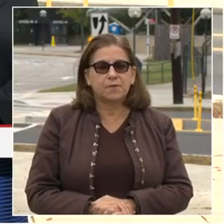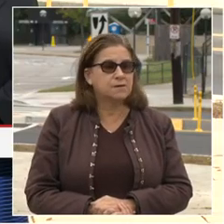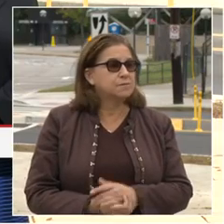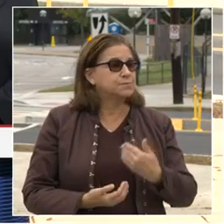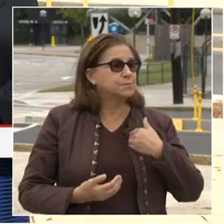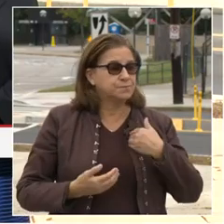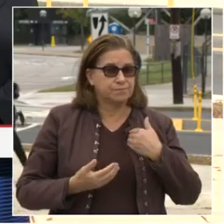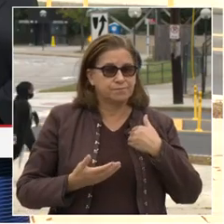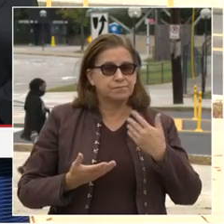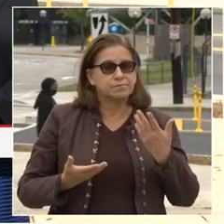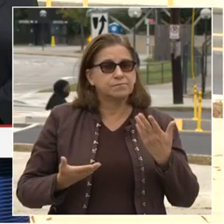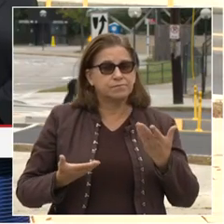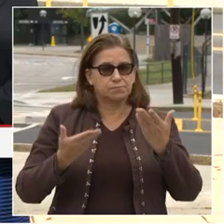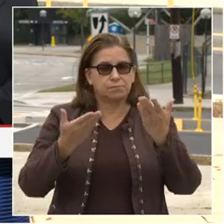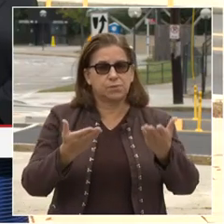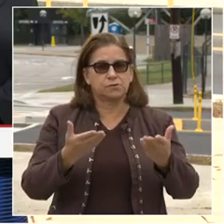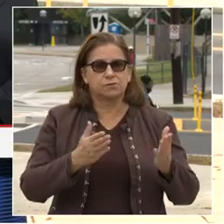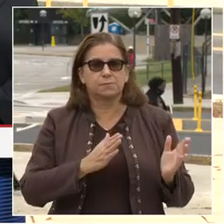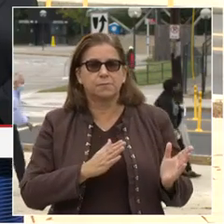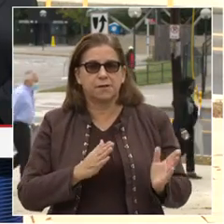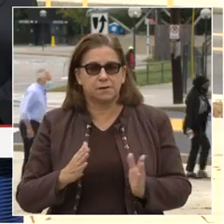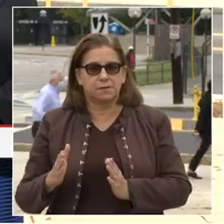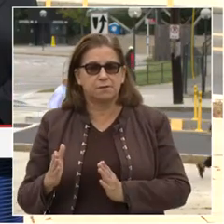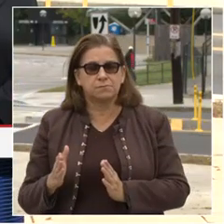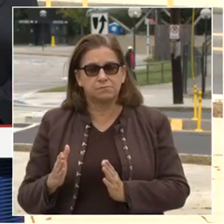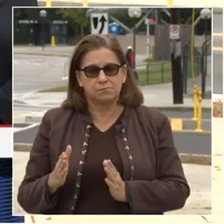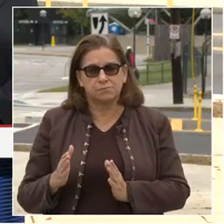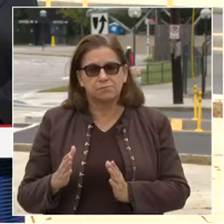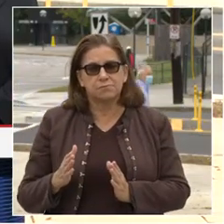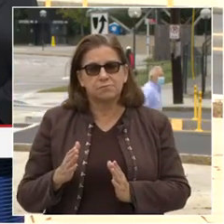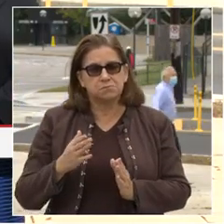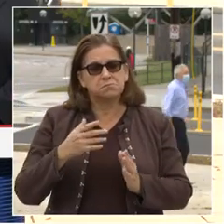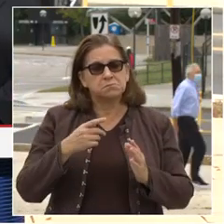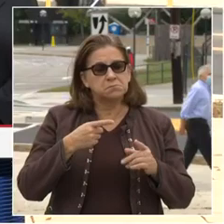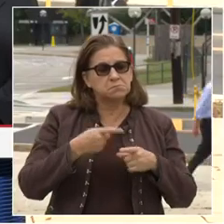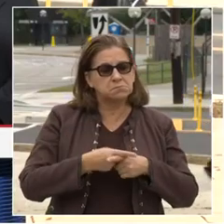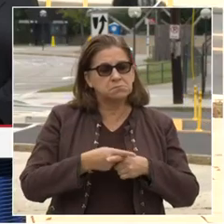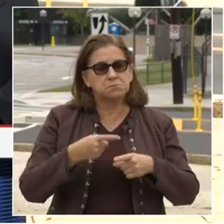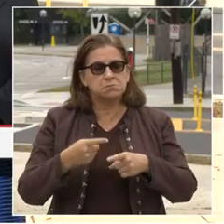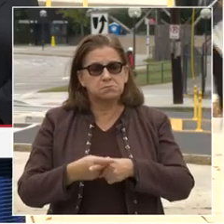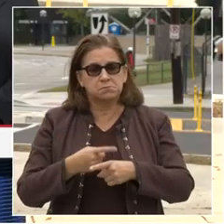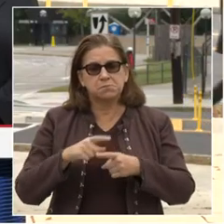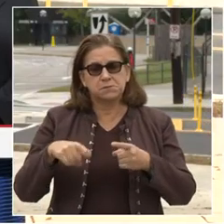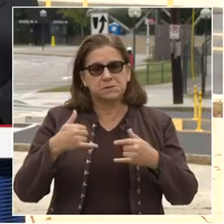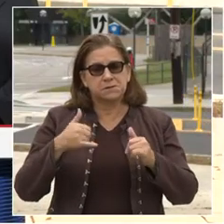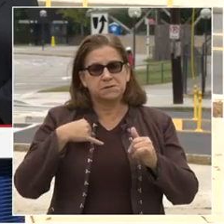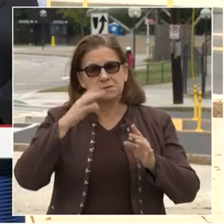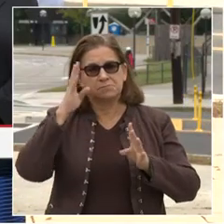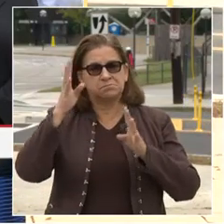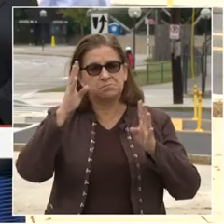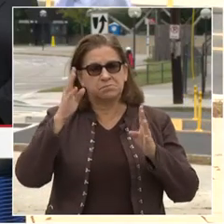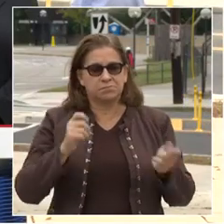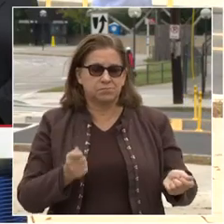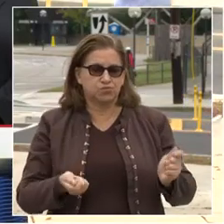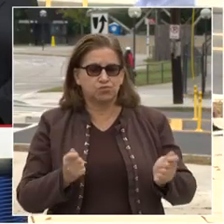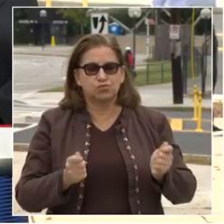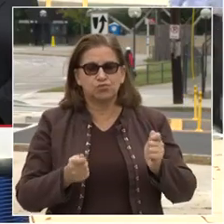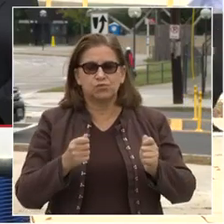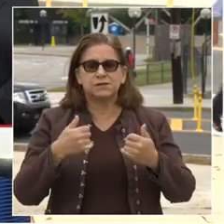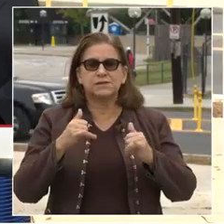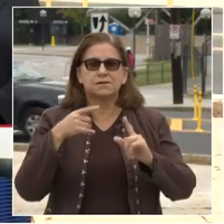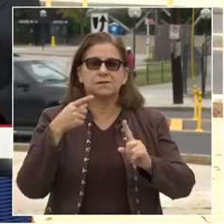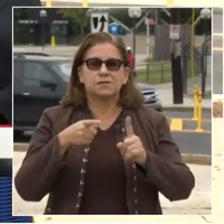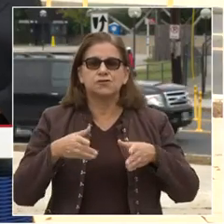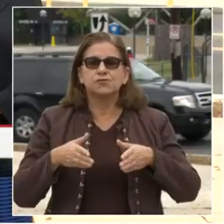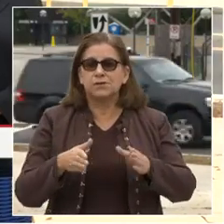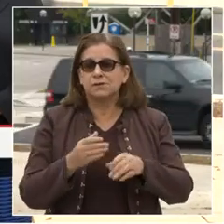those trade-offs, but at the end of the day, makes the road safer for everyone. So that's what our difficult